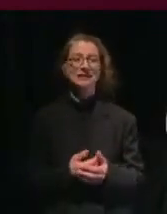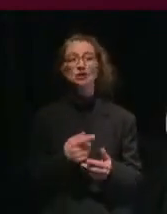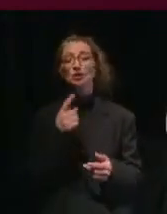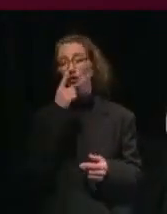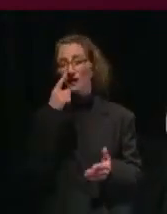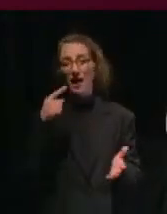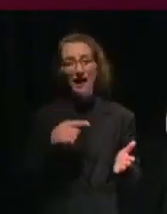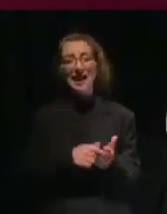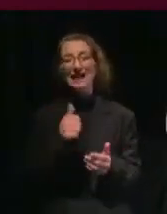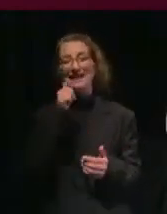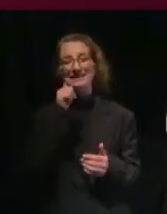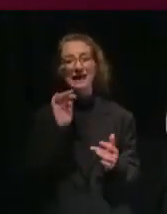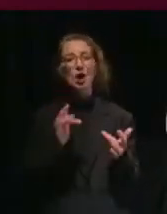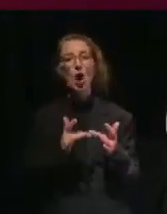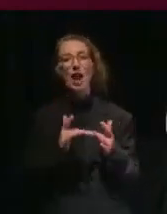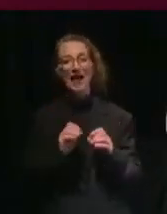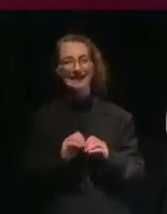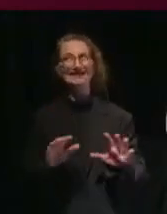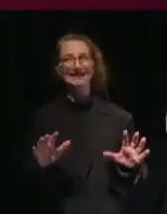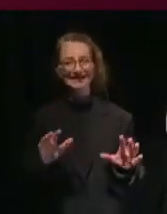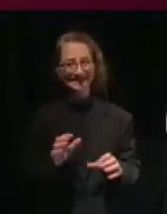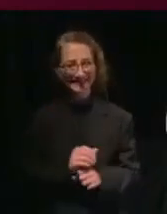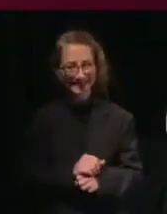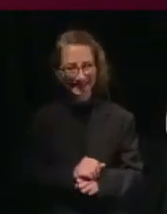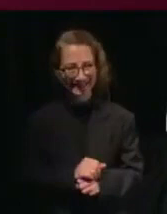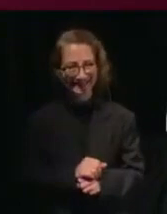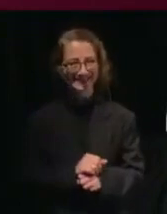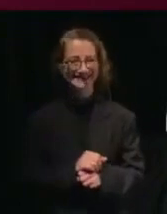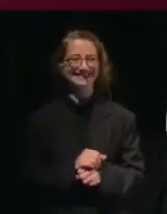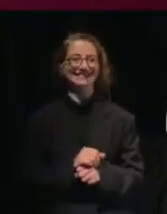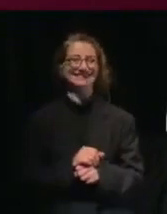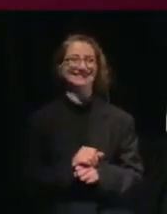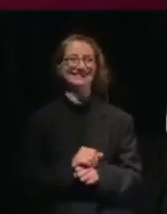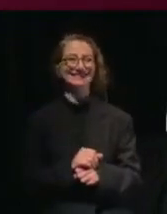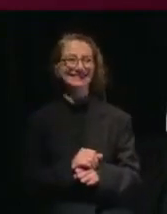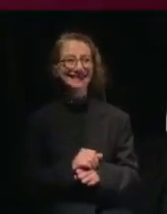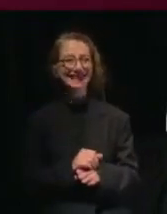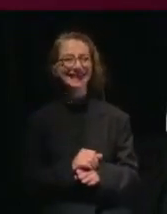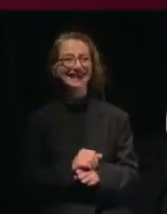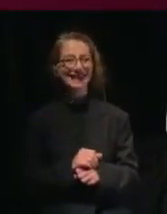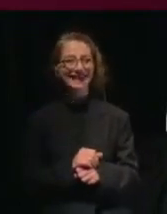which appeared online yesterday, which is a joyful small coincidence.